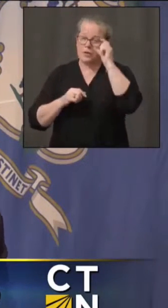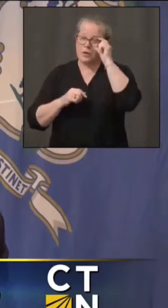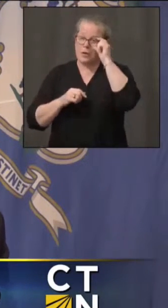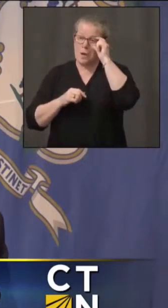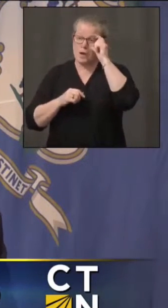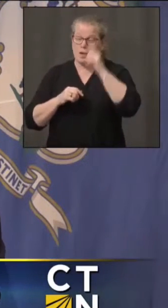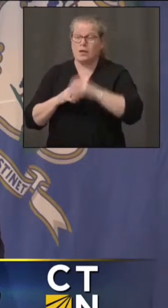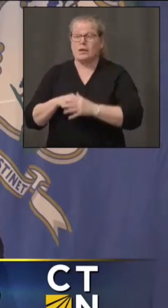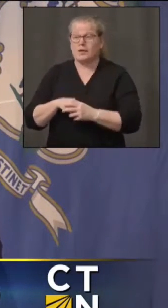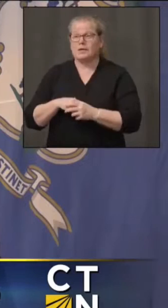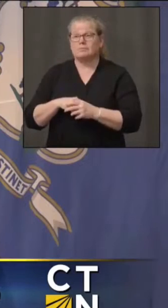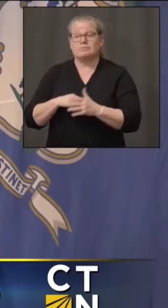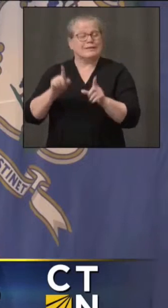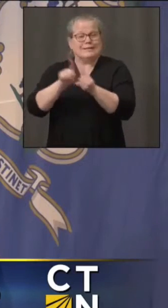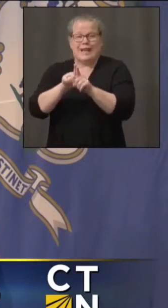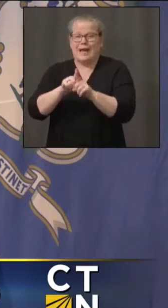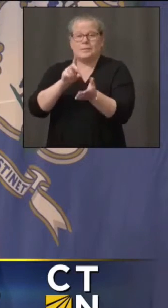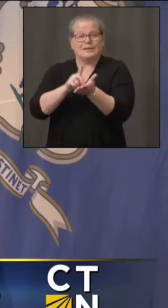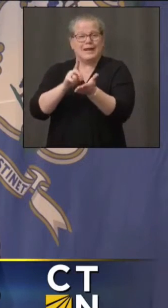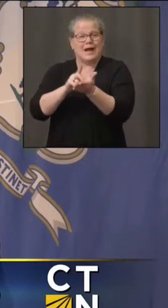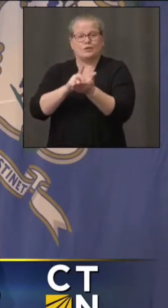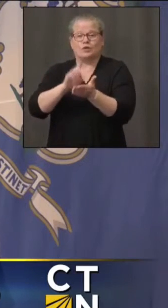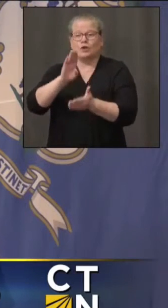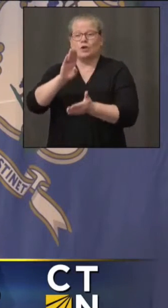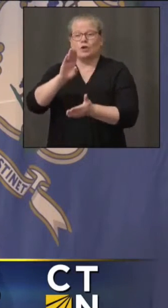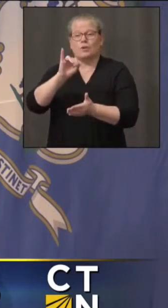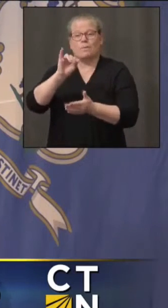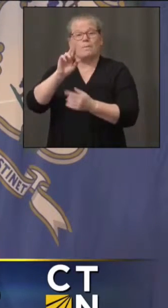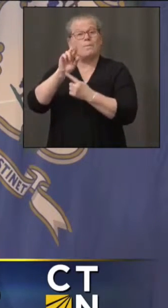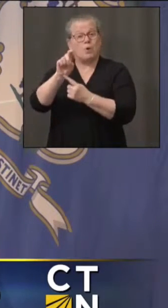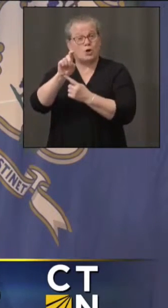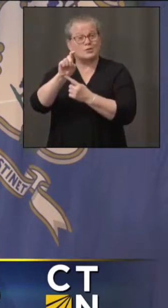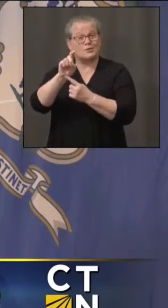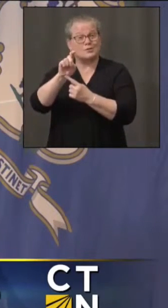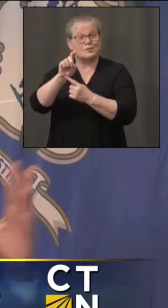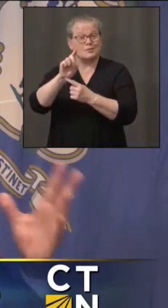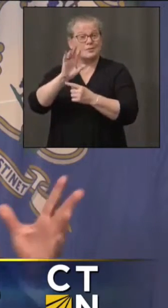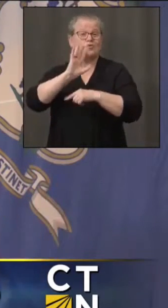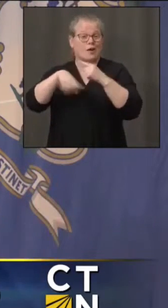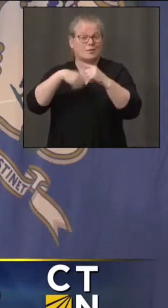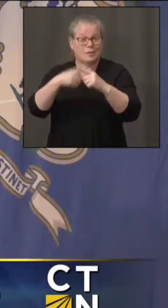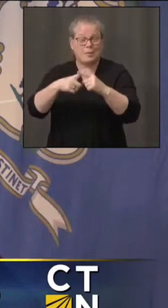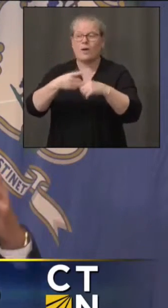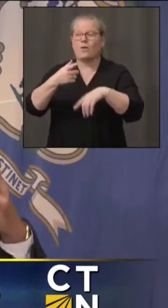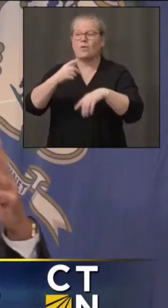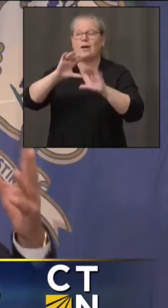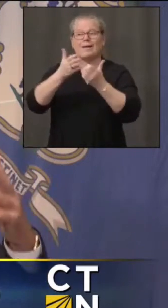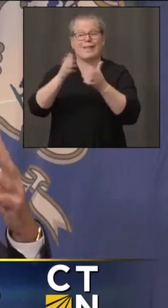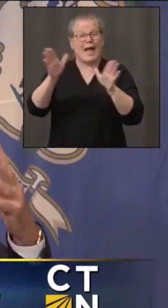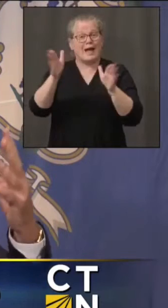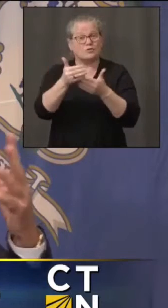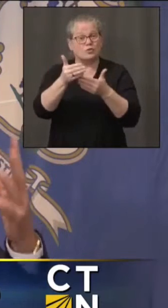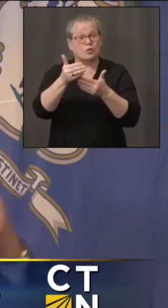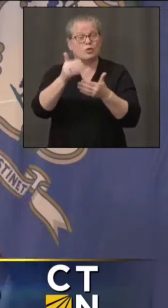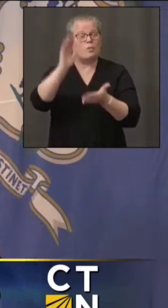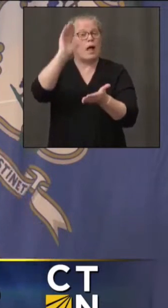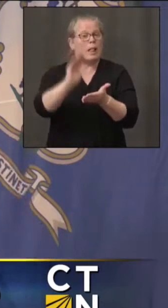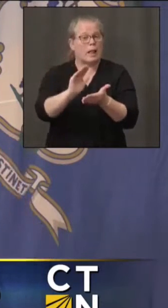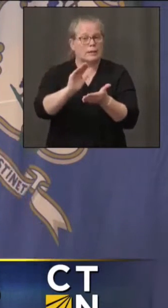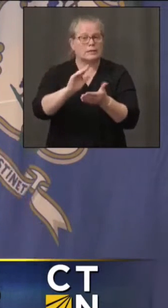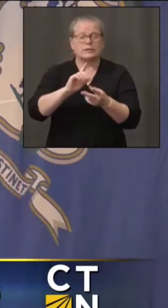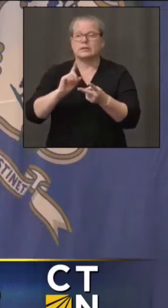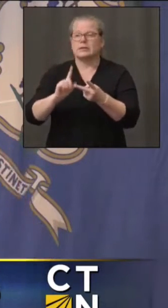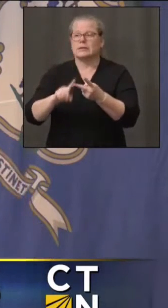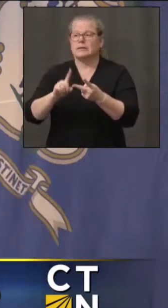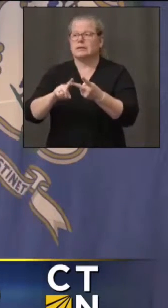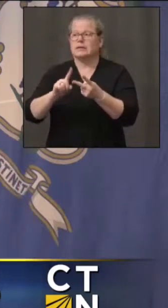less likely in the classroom, less likely in the workplace, less likely in the restaurant, where people are a little more formal about managing